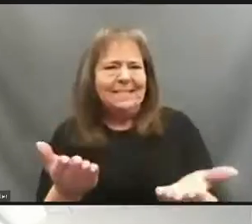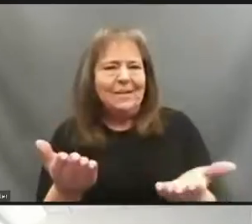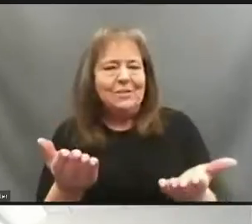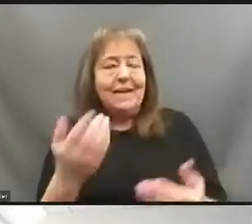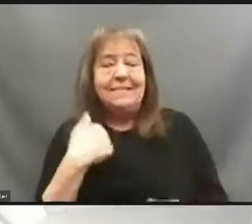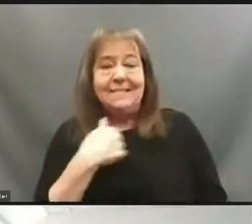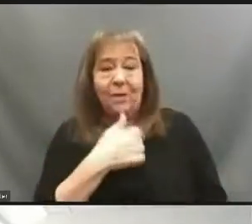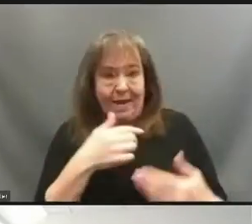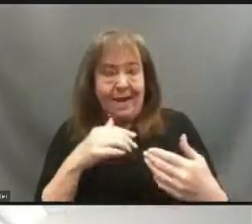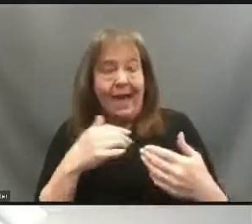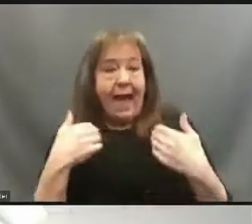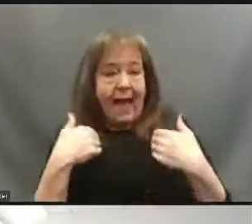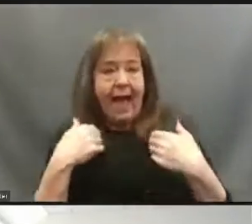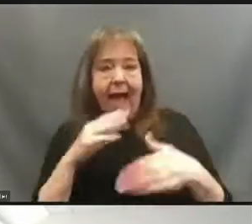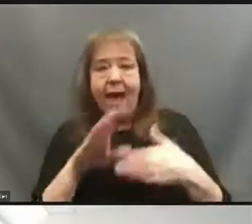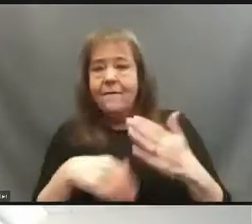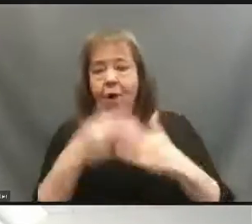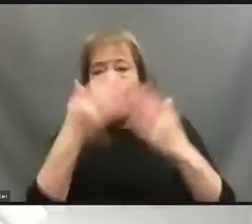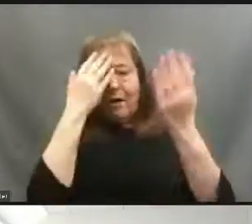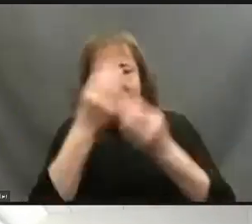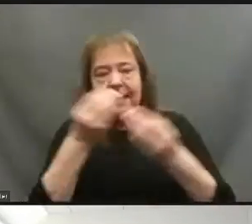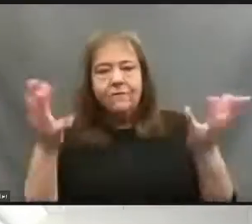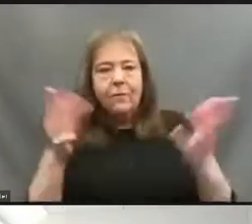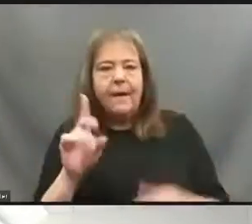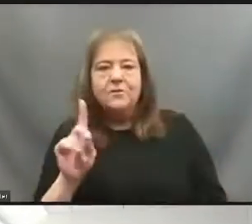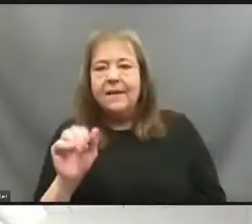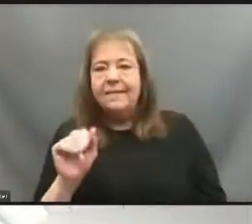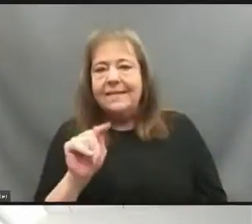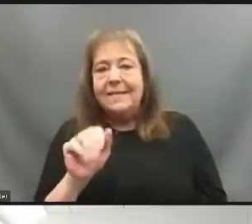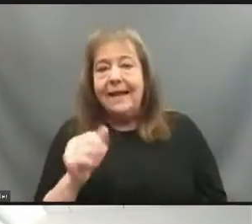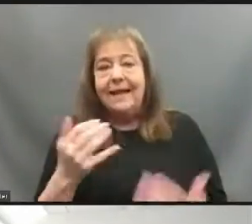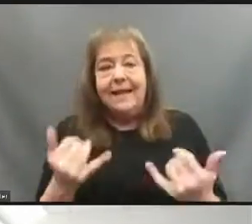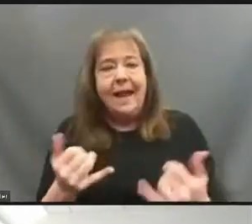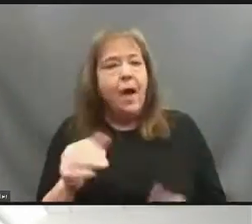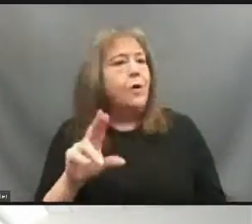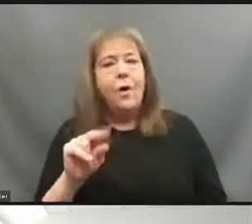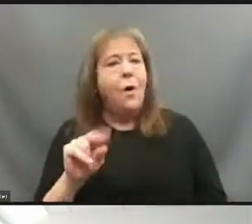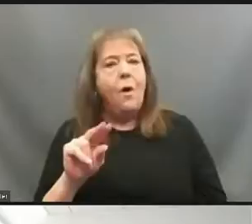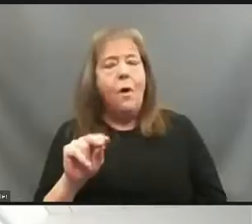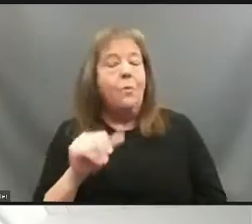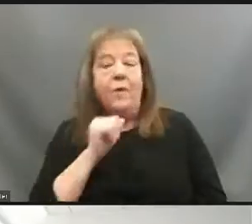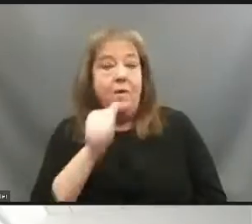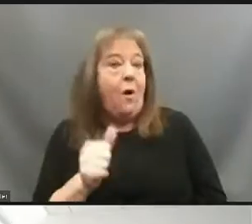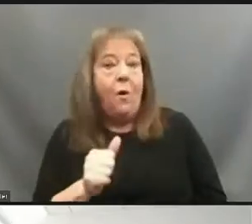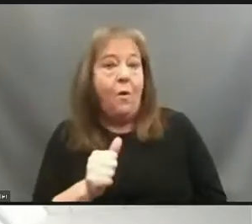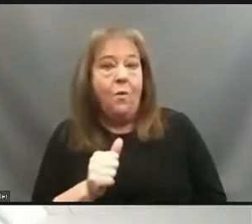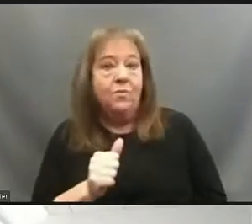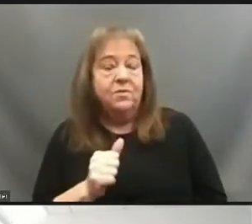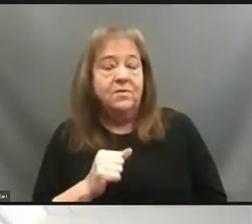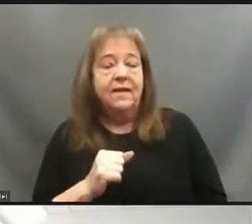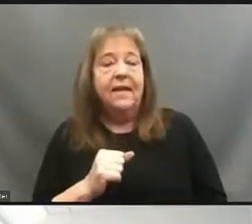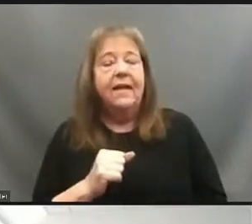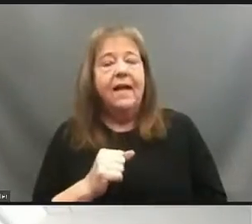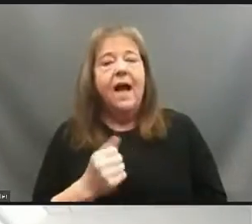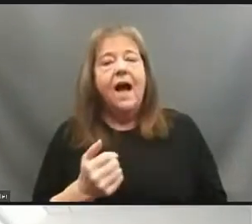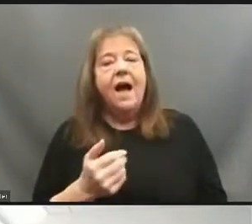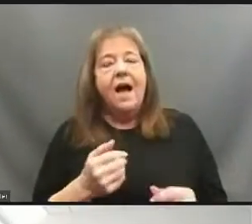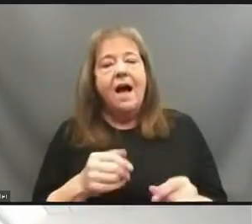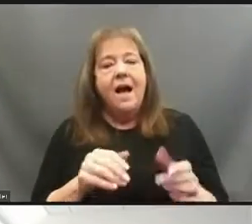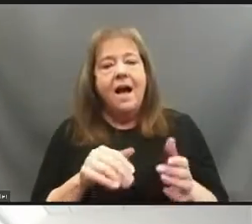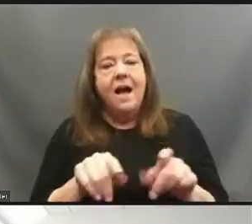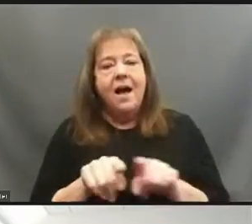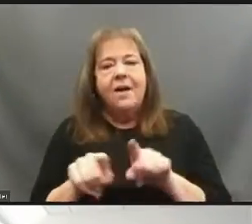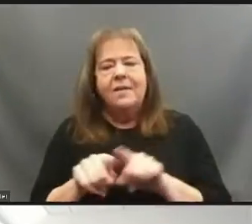data now, I think that is an incorrect statement. And I also frequently tell